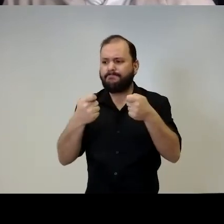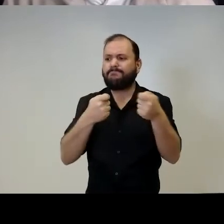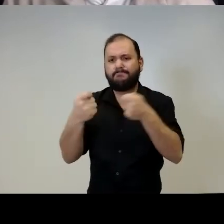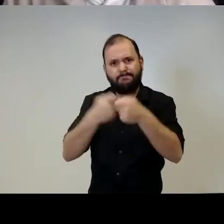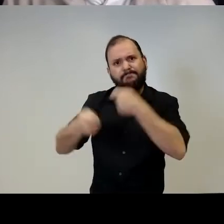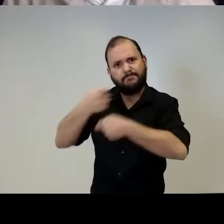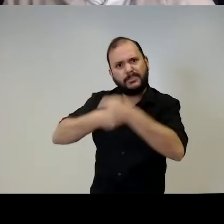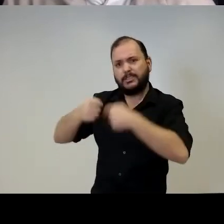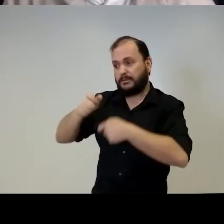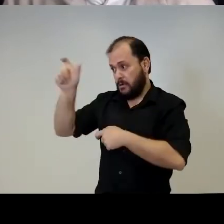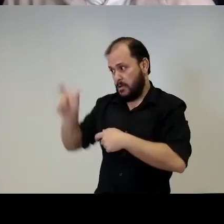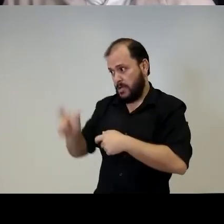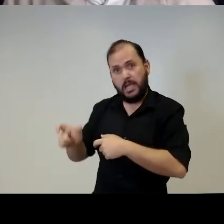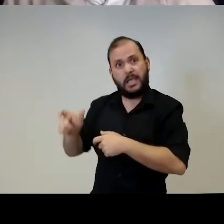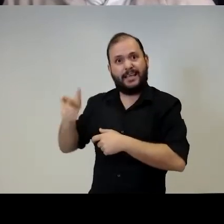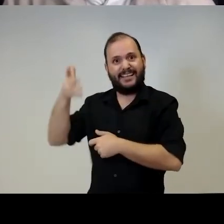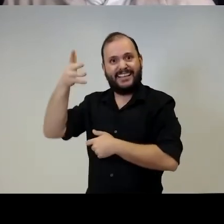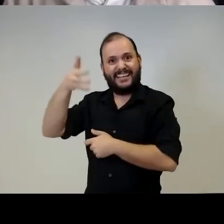There